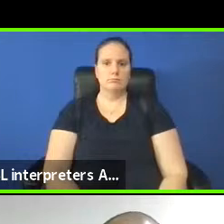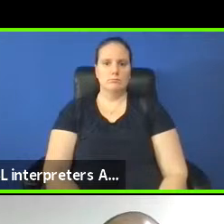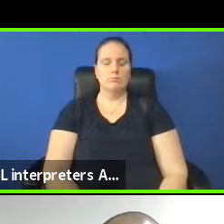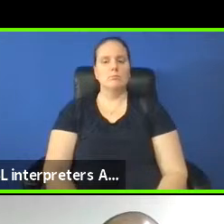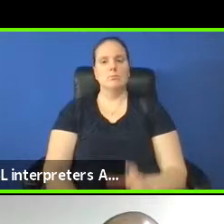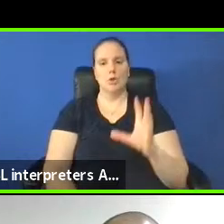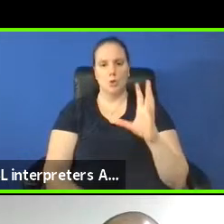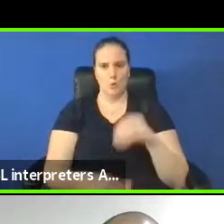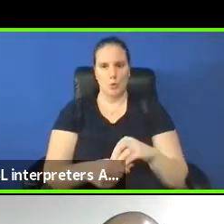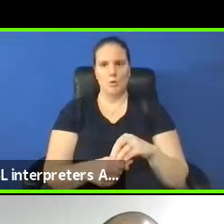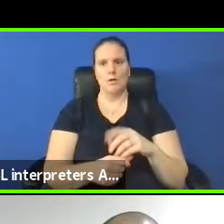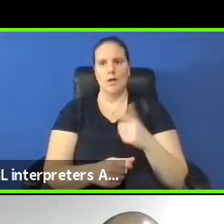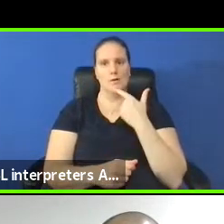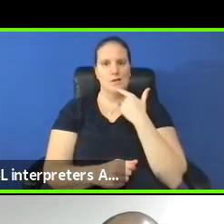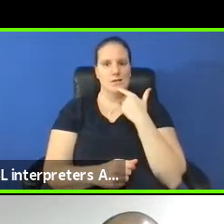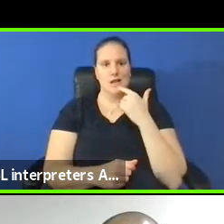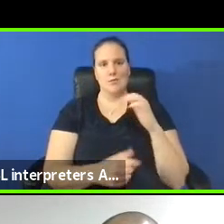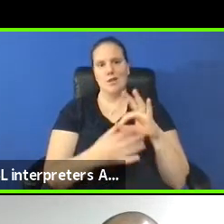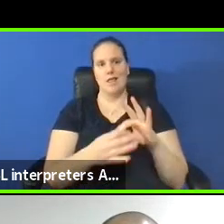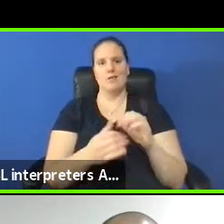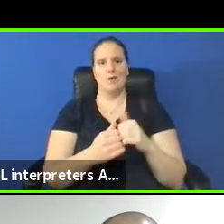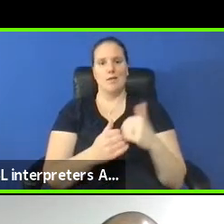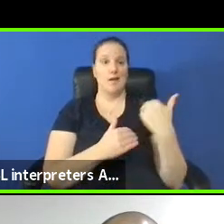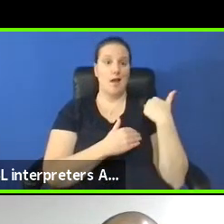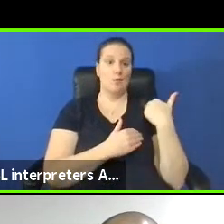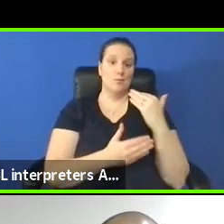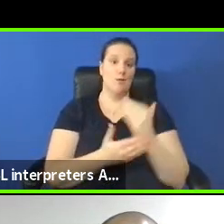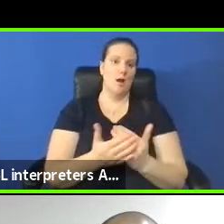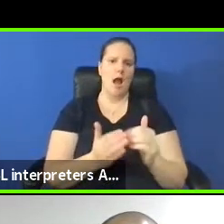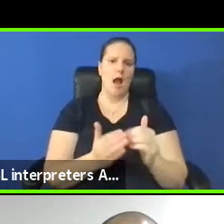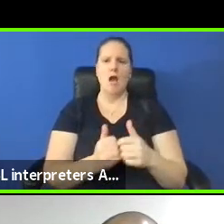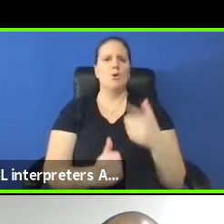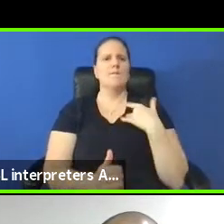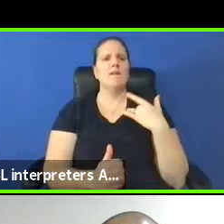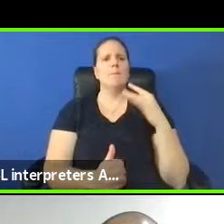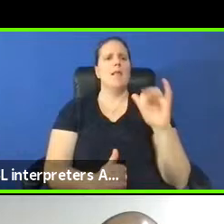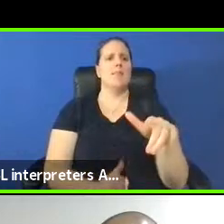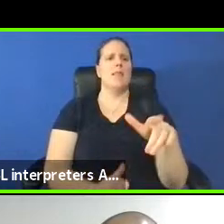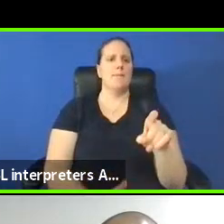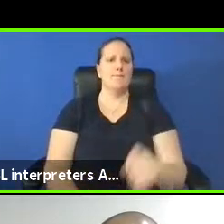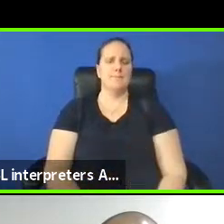Including, I'll just say, as it relates to the accountability section, like, how are you feeling about that?